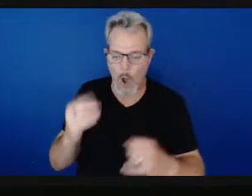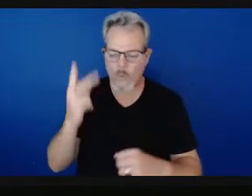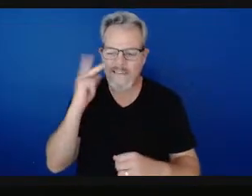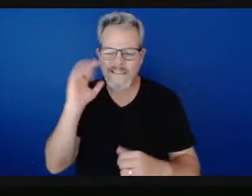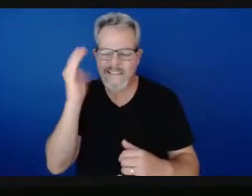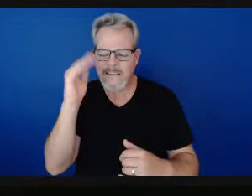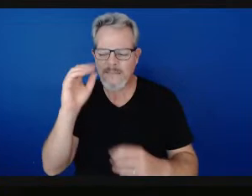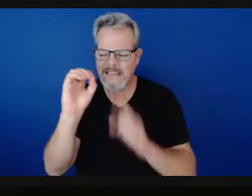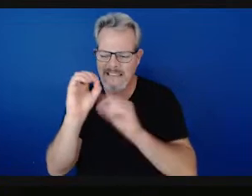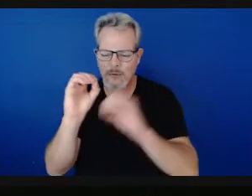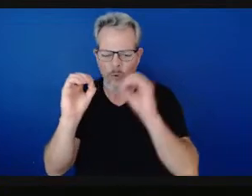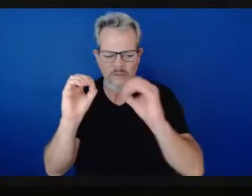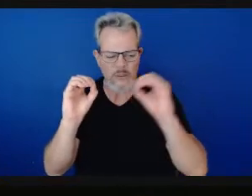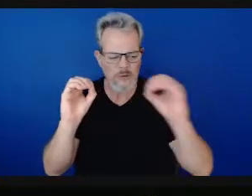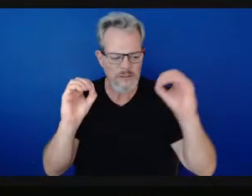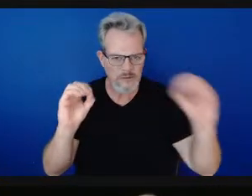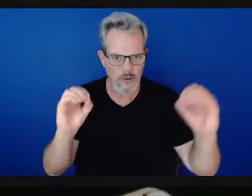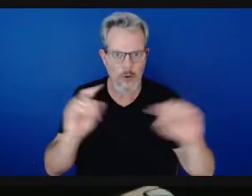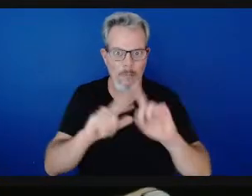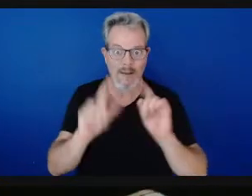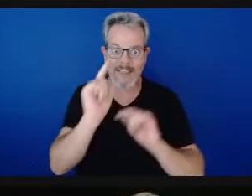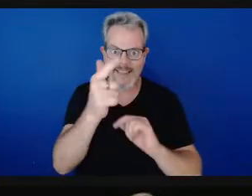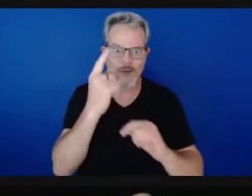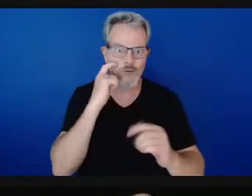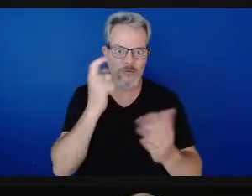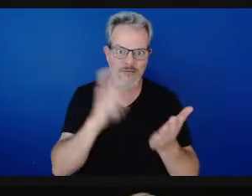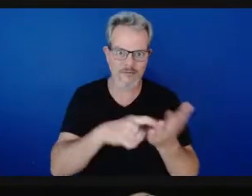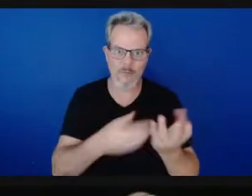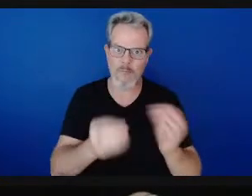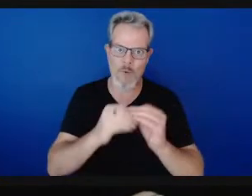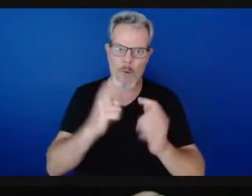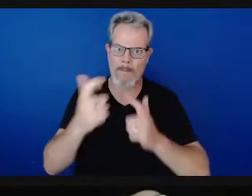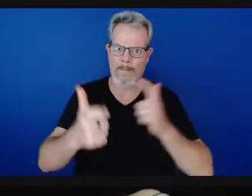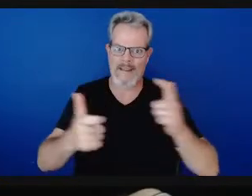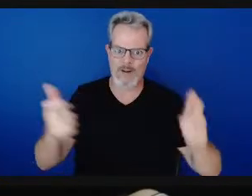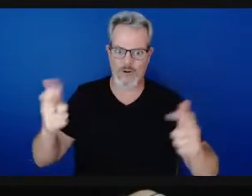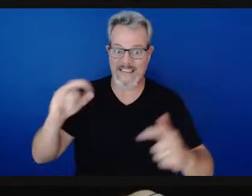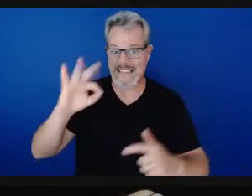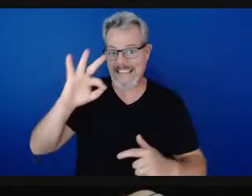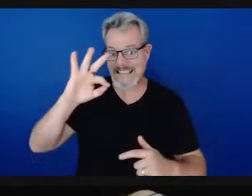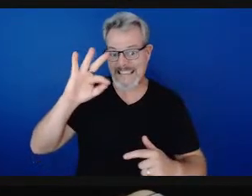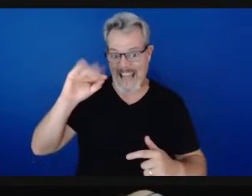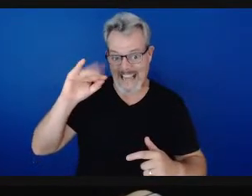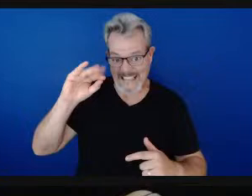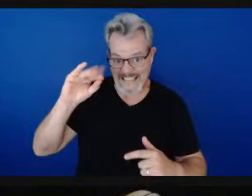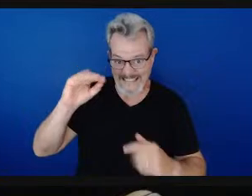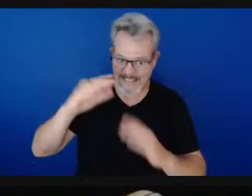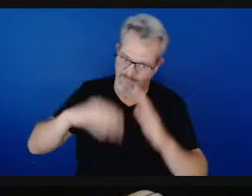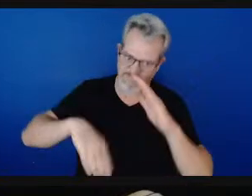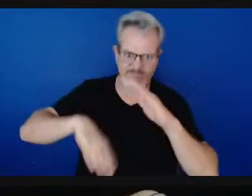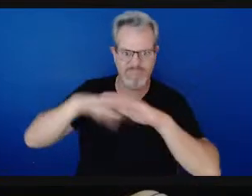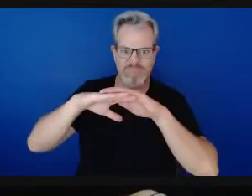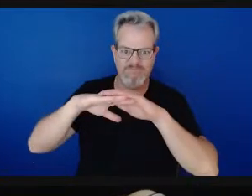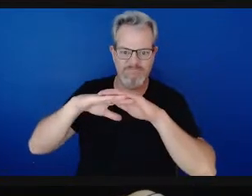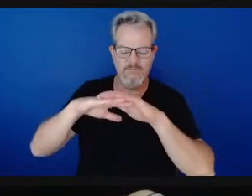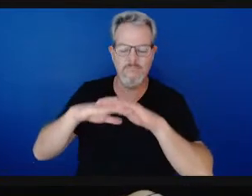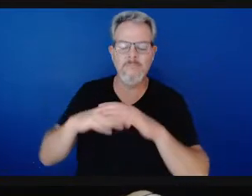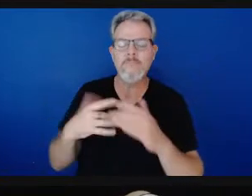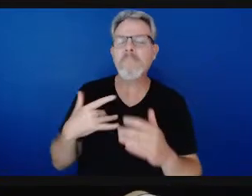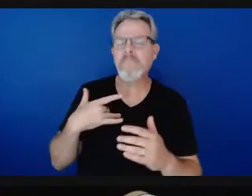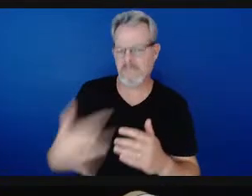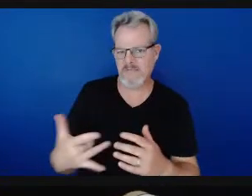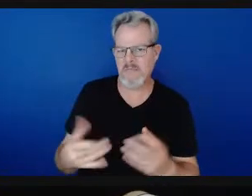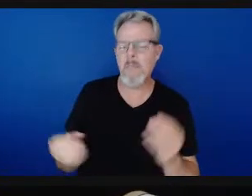our scale here is going to be a lot larger. Here we see 90 is our maximum value. More likely, we'll get to something where